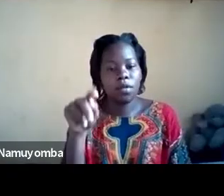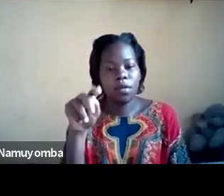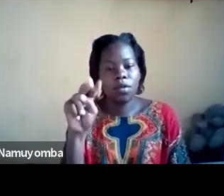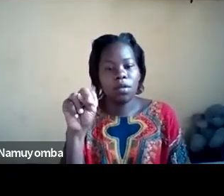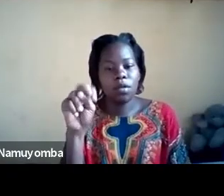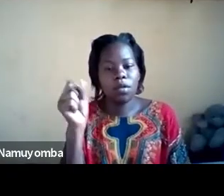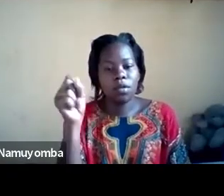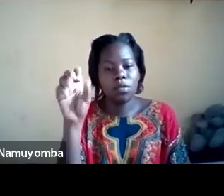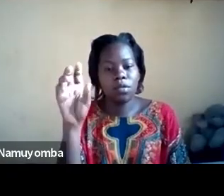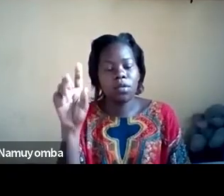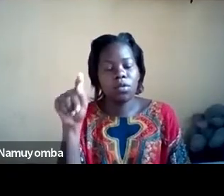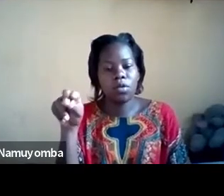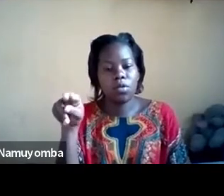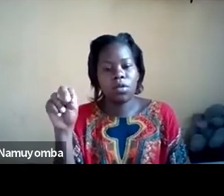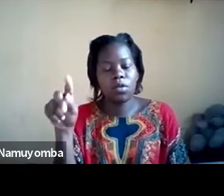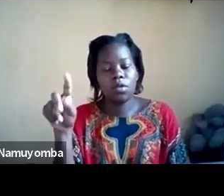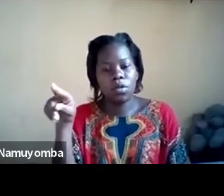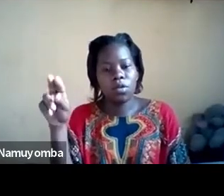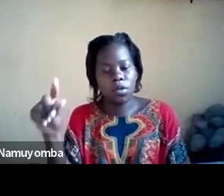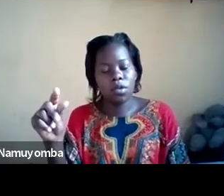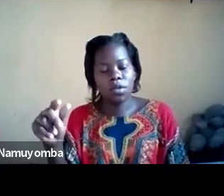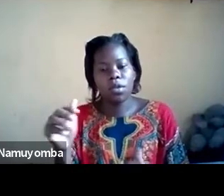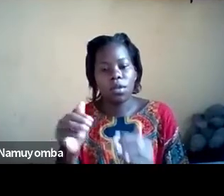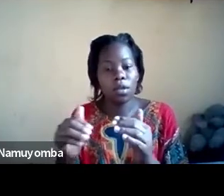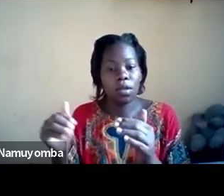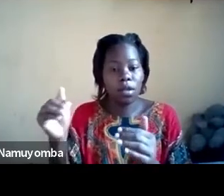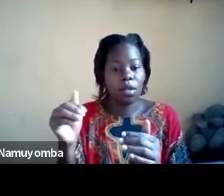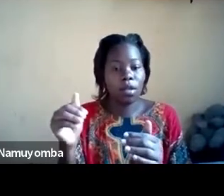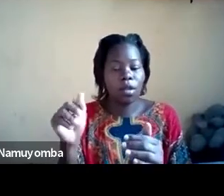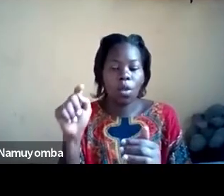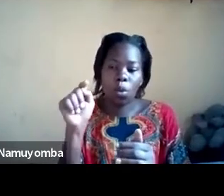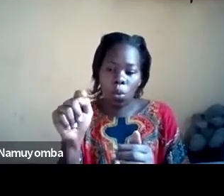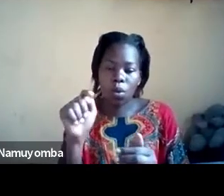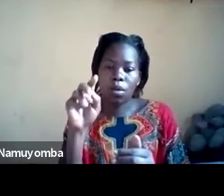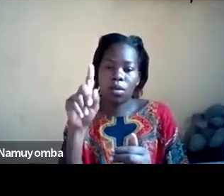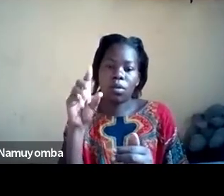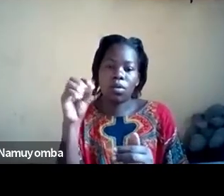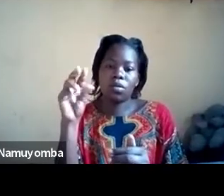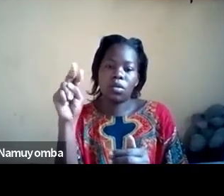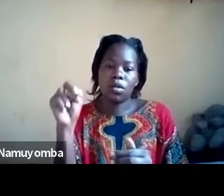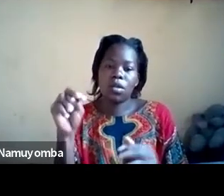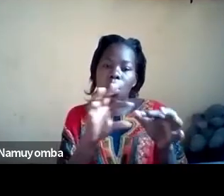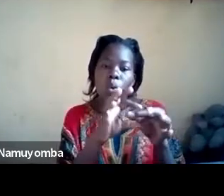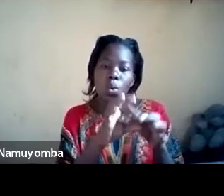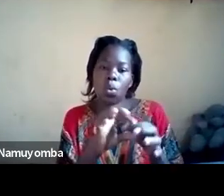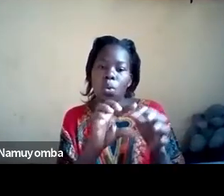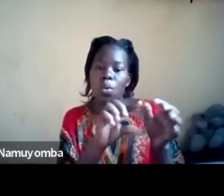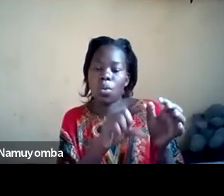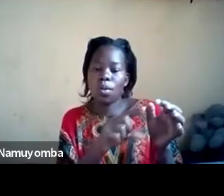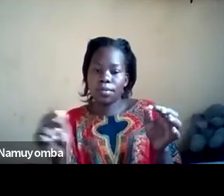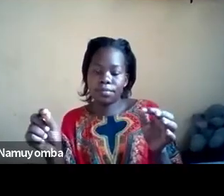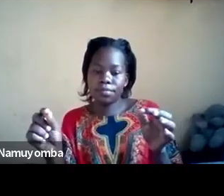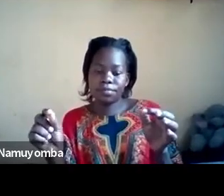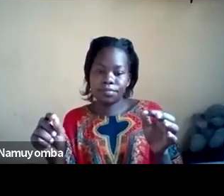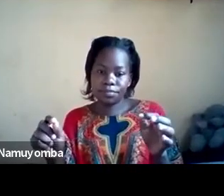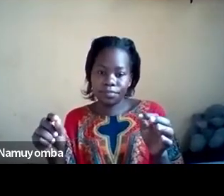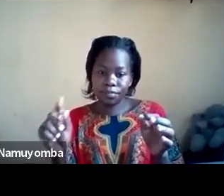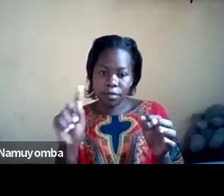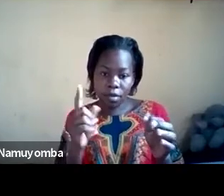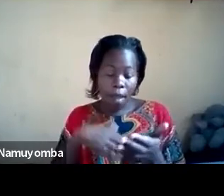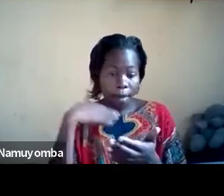undp.nase.co.ug. On the top right corner, there is a login option, and that should take you to perhaps the first page you saw when you